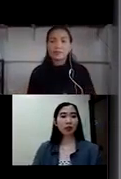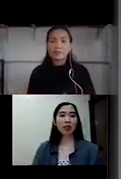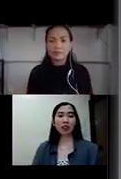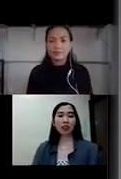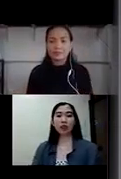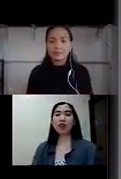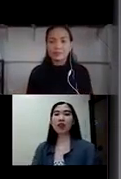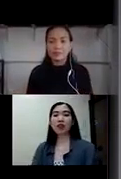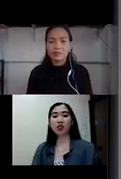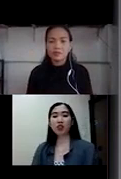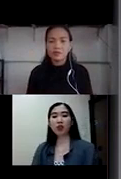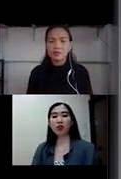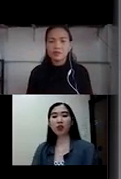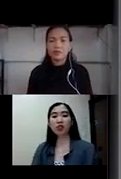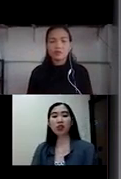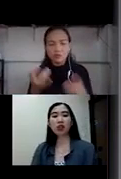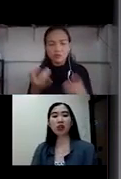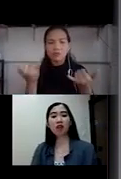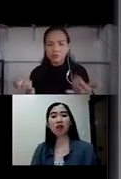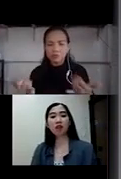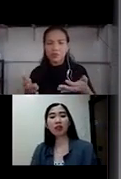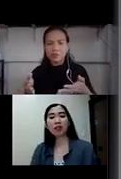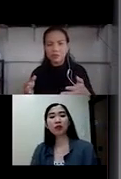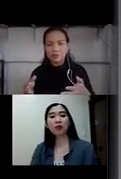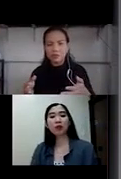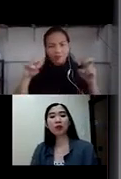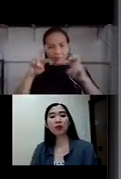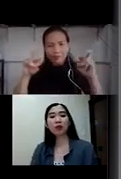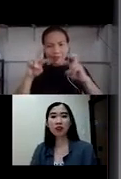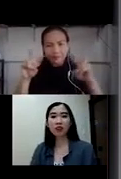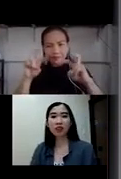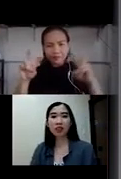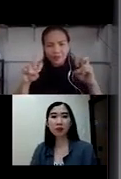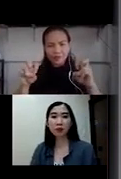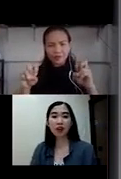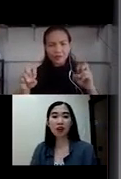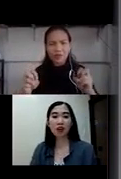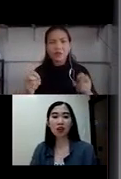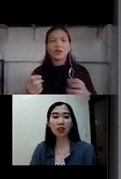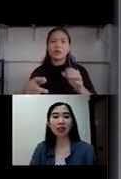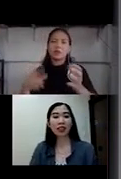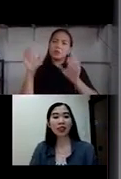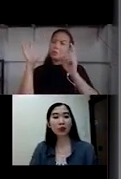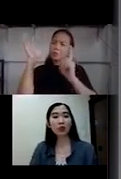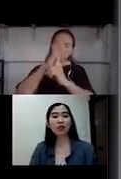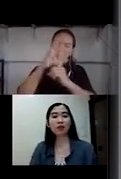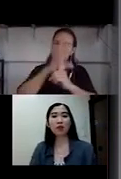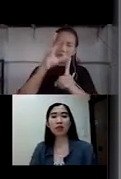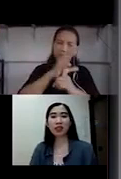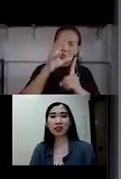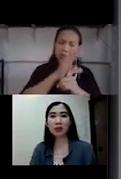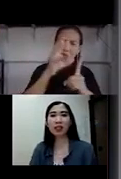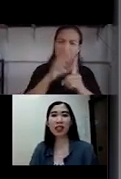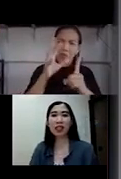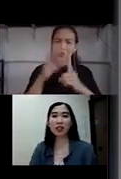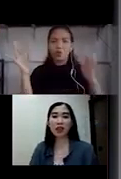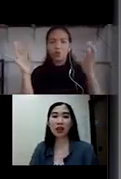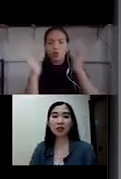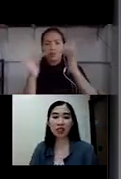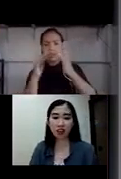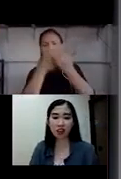we will explore the features of one of the most popular and free online tools for productivity